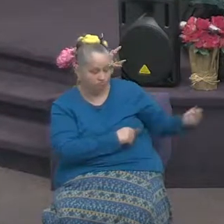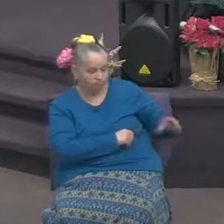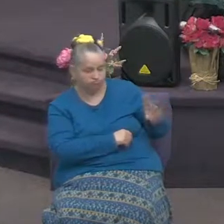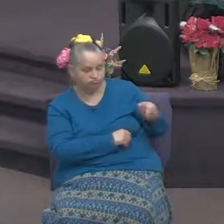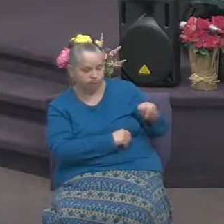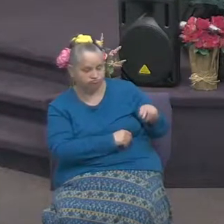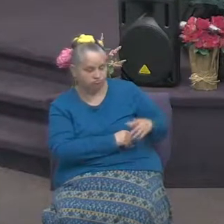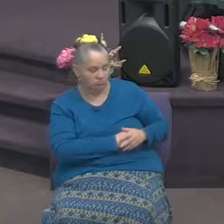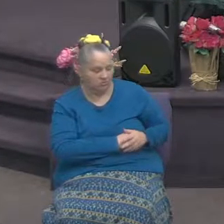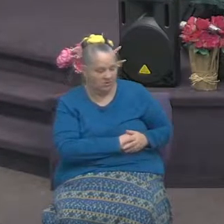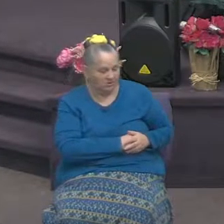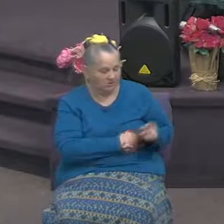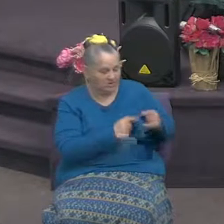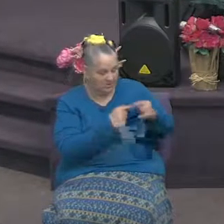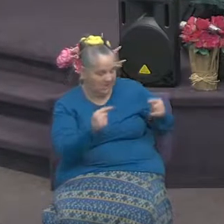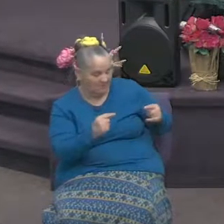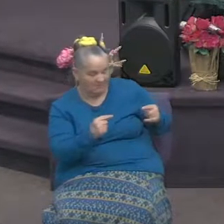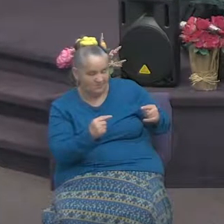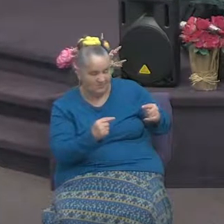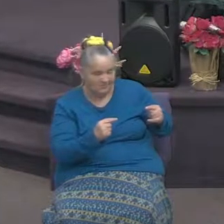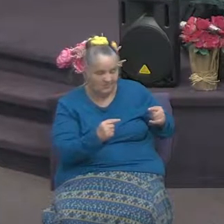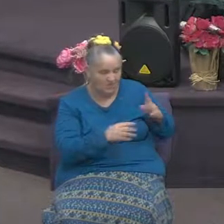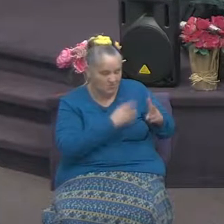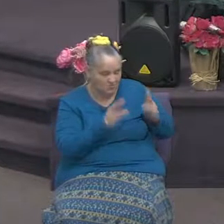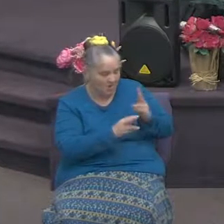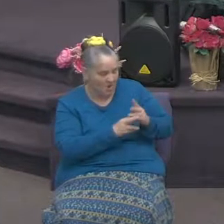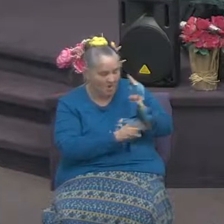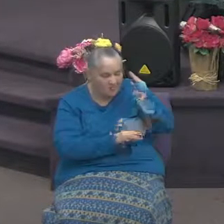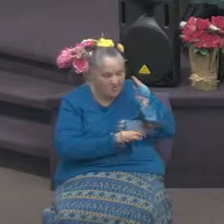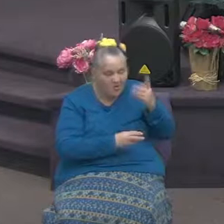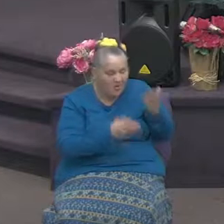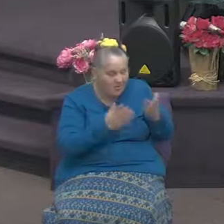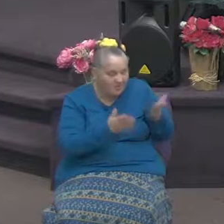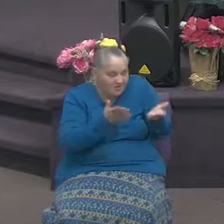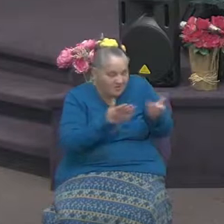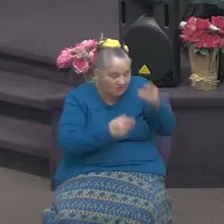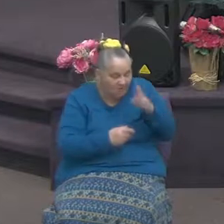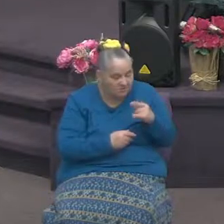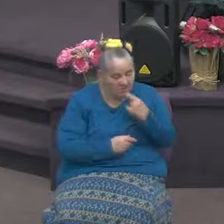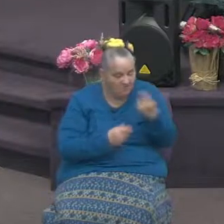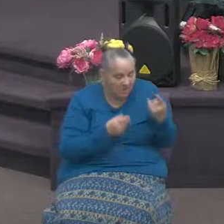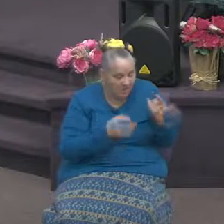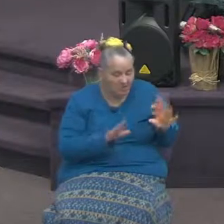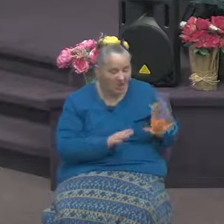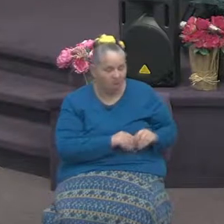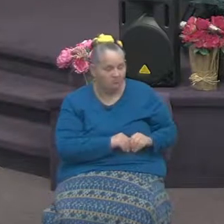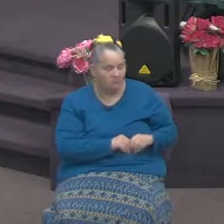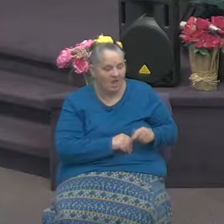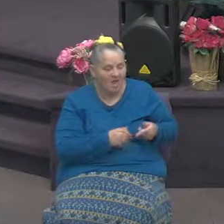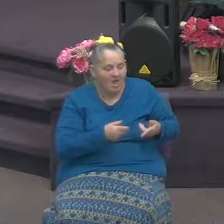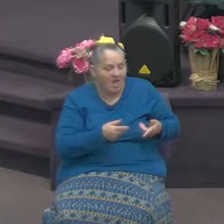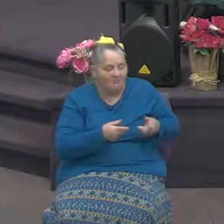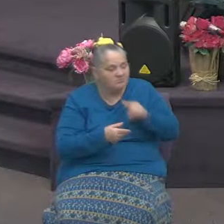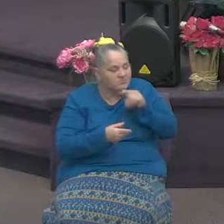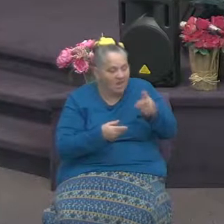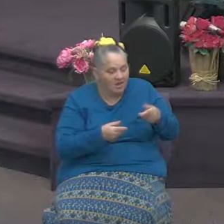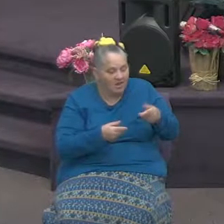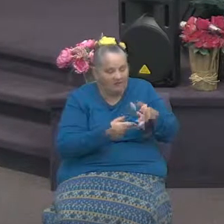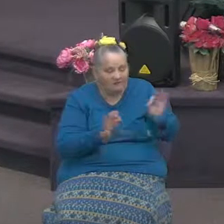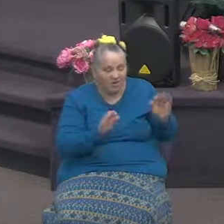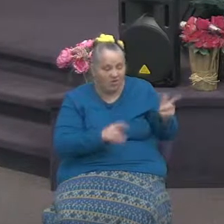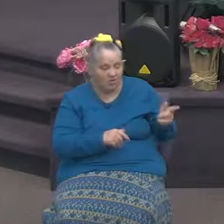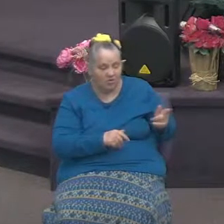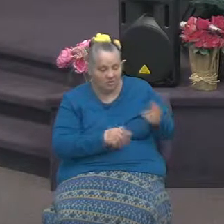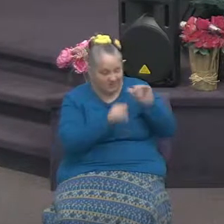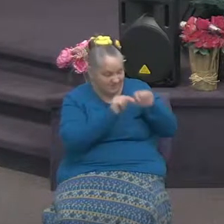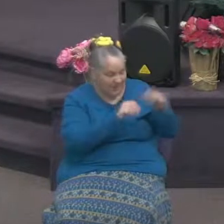go. The adversary in the world, anytime you think that you might serve God, says, I'm not going to let you go. I'm not going to let you go. You're